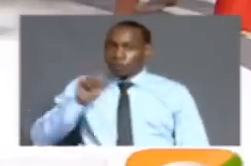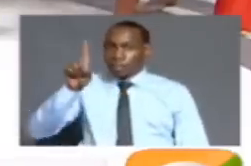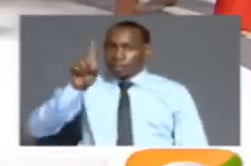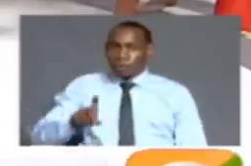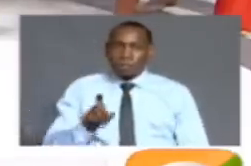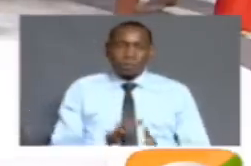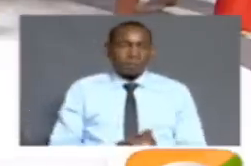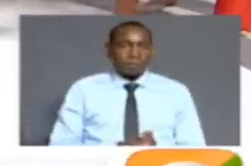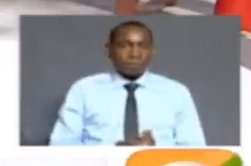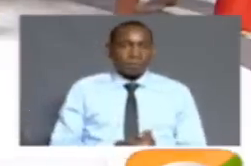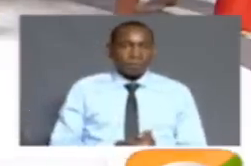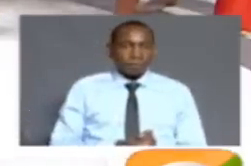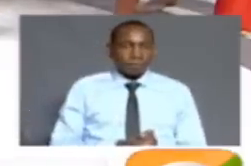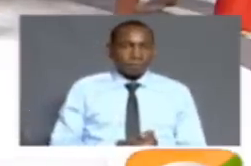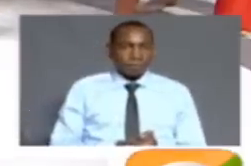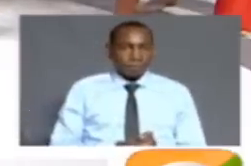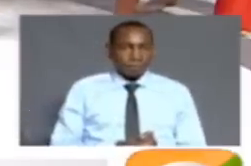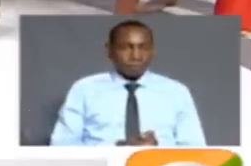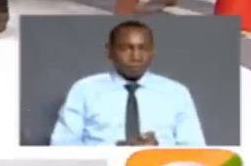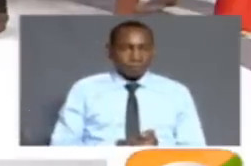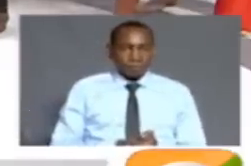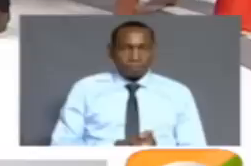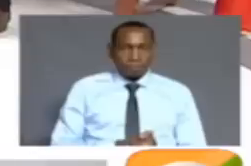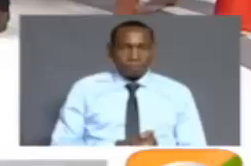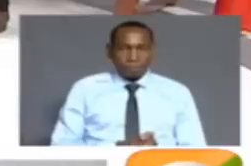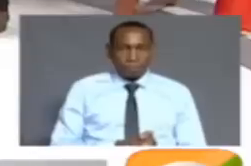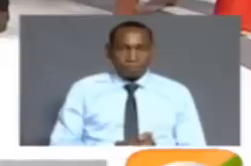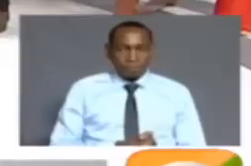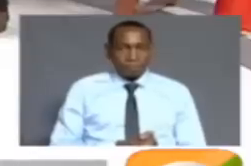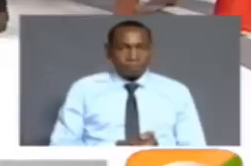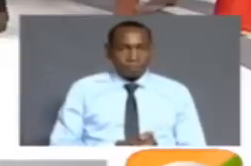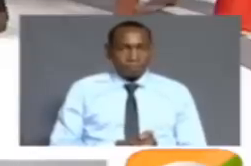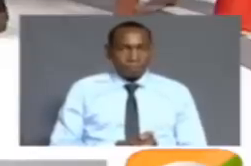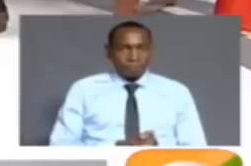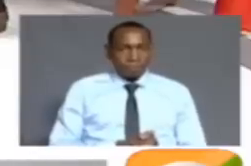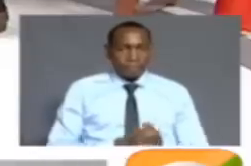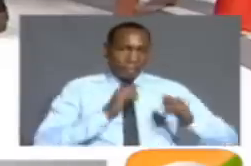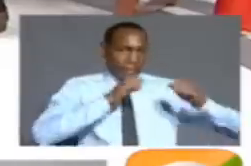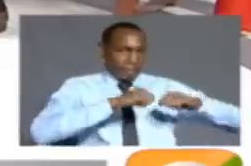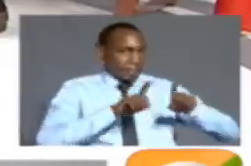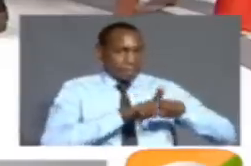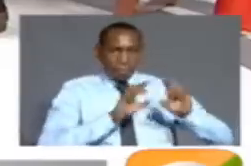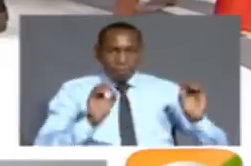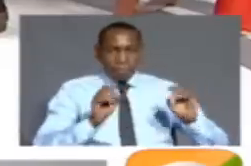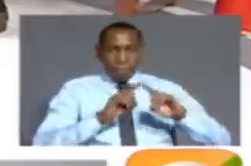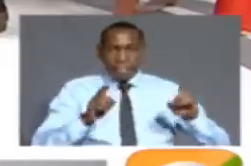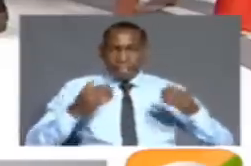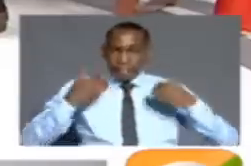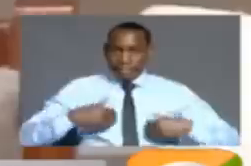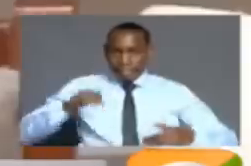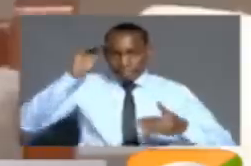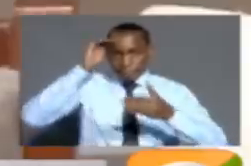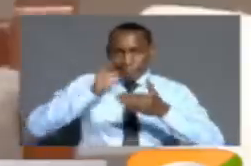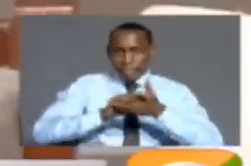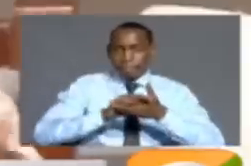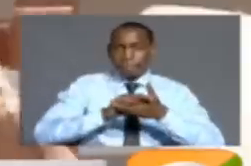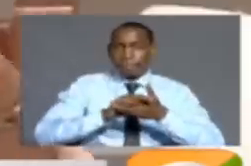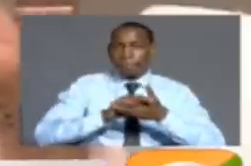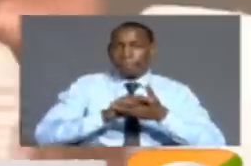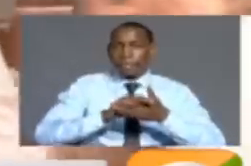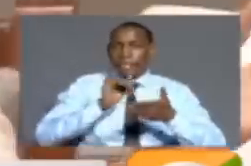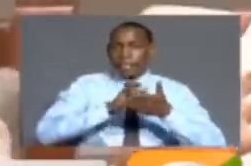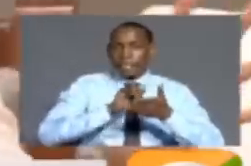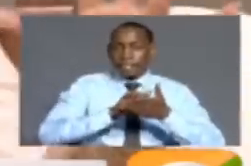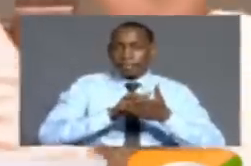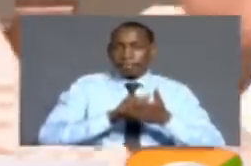day, I mean, I know we do have... Senator Ledama. No. I think Senator Ledama does not agree. No, but at the same time, I believe, because what Ledama is saying is that